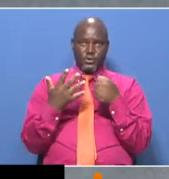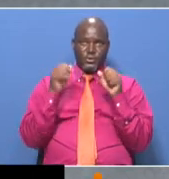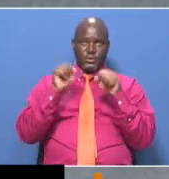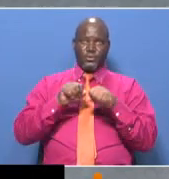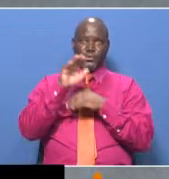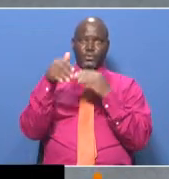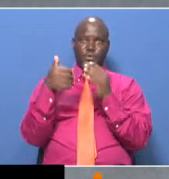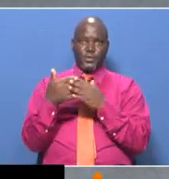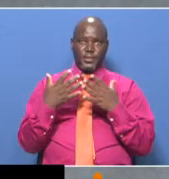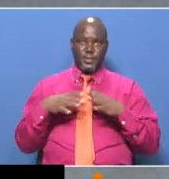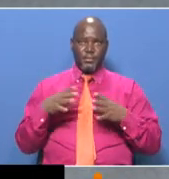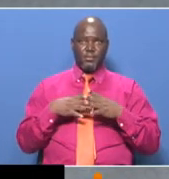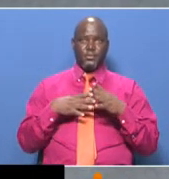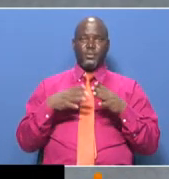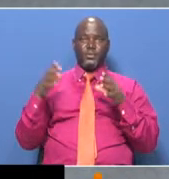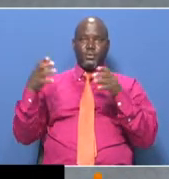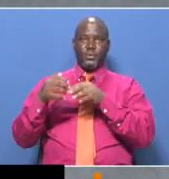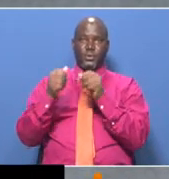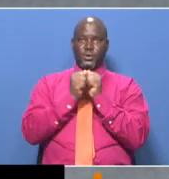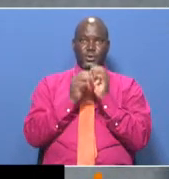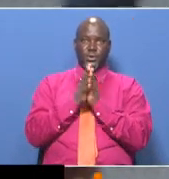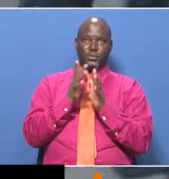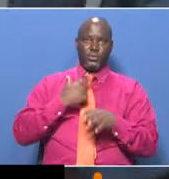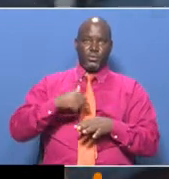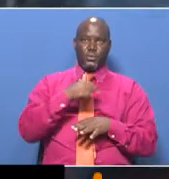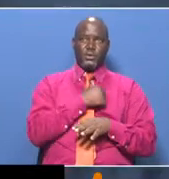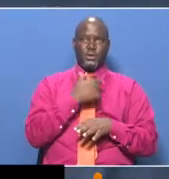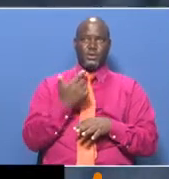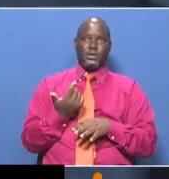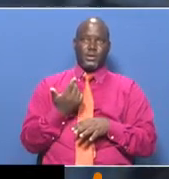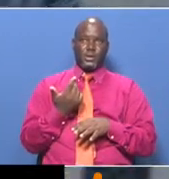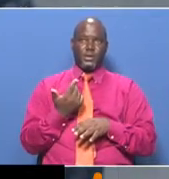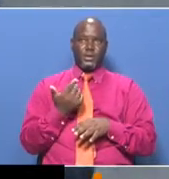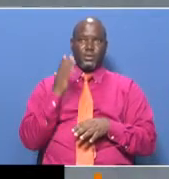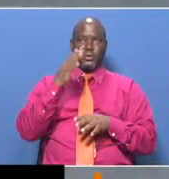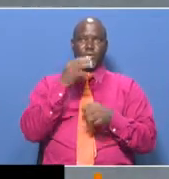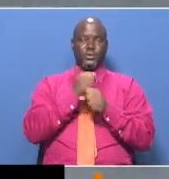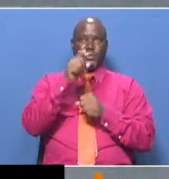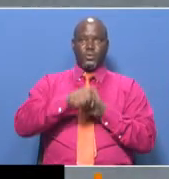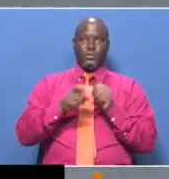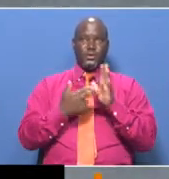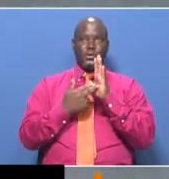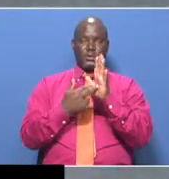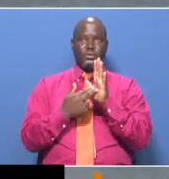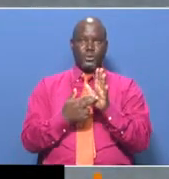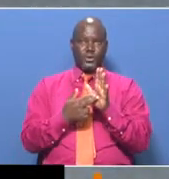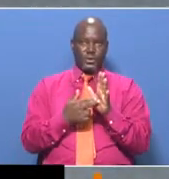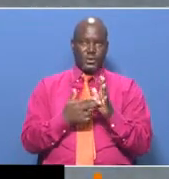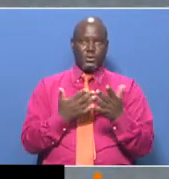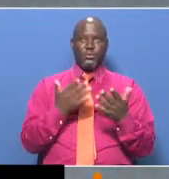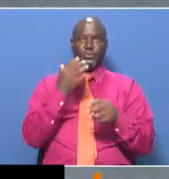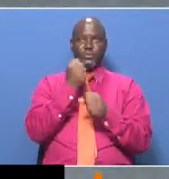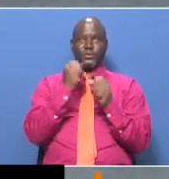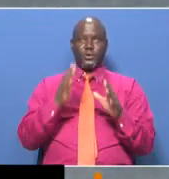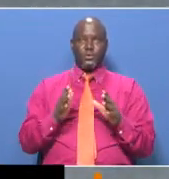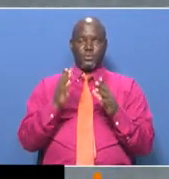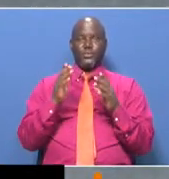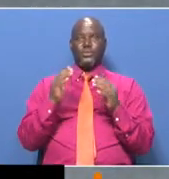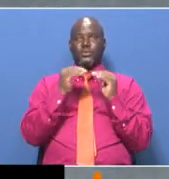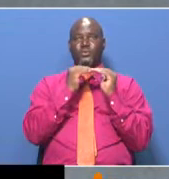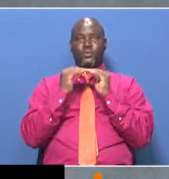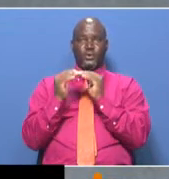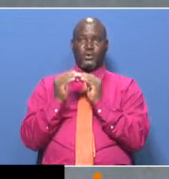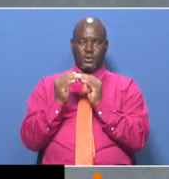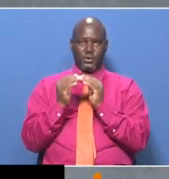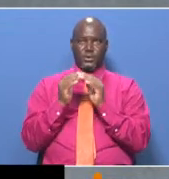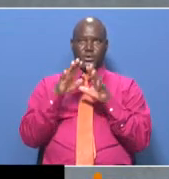thought that bringing this together will ensure representation of the workers equally in the